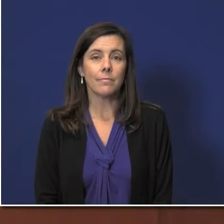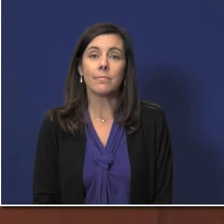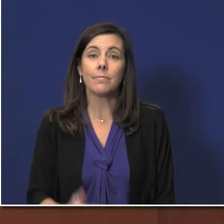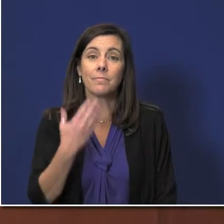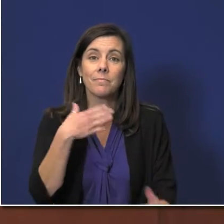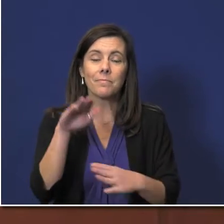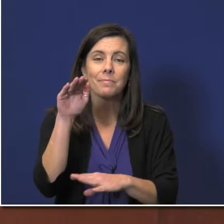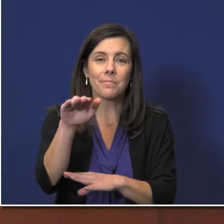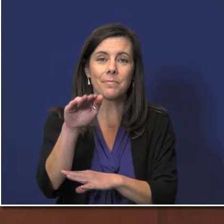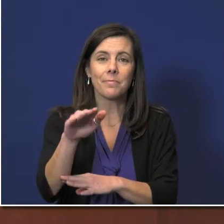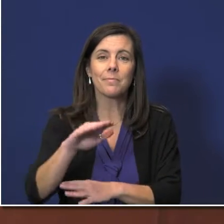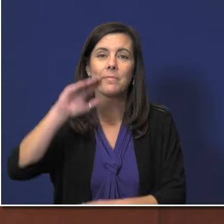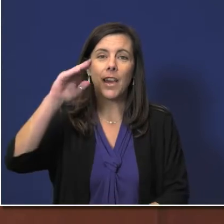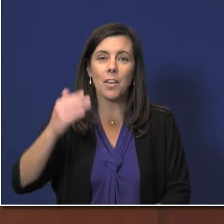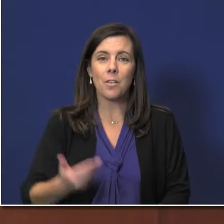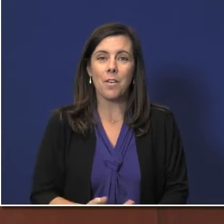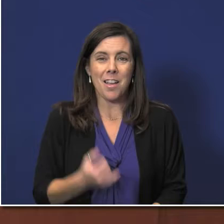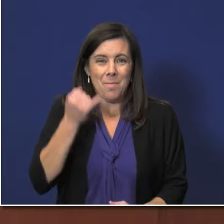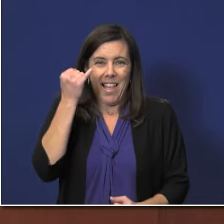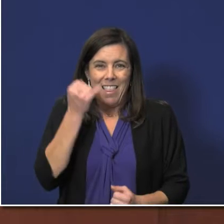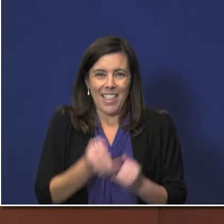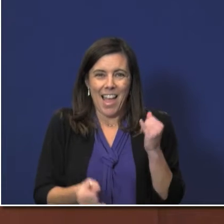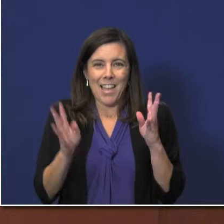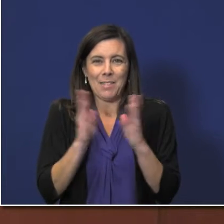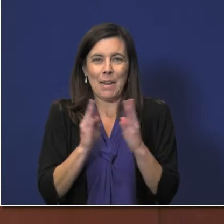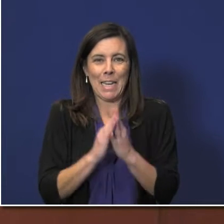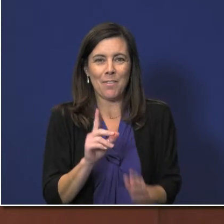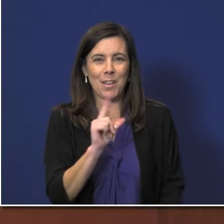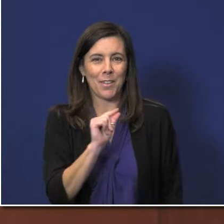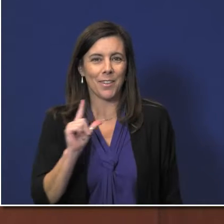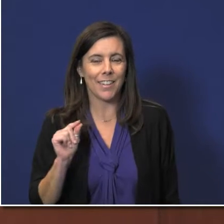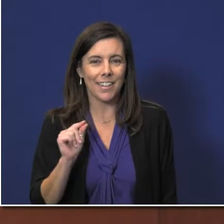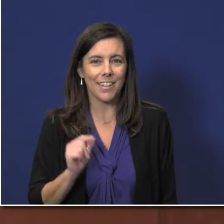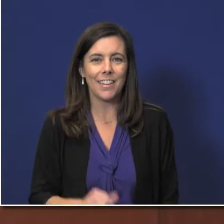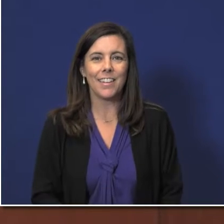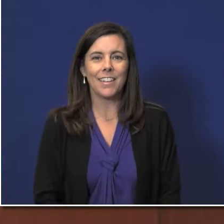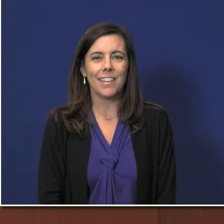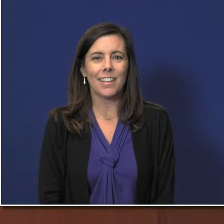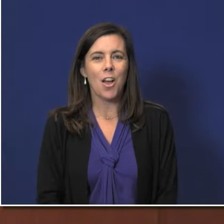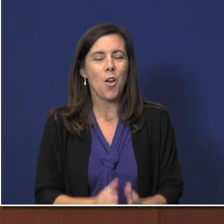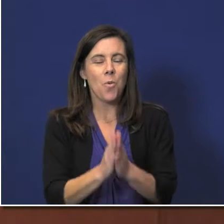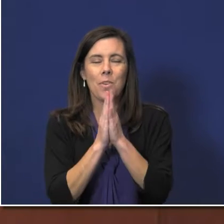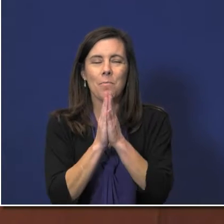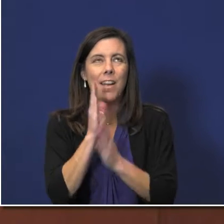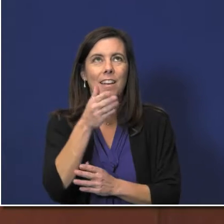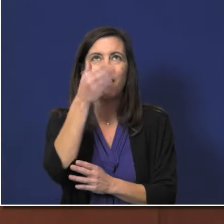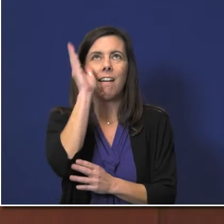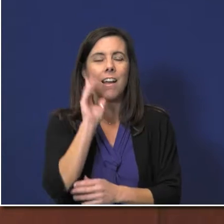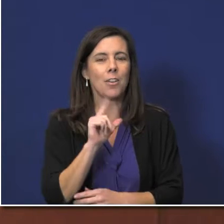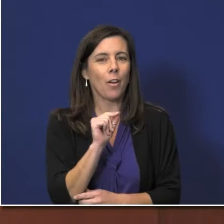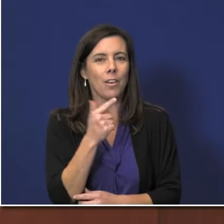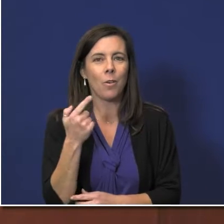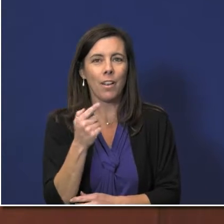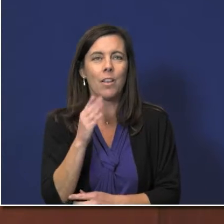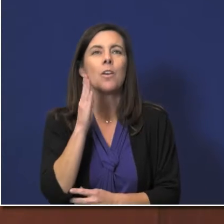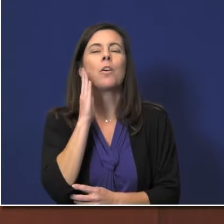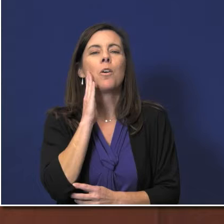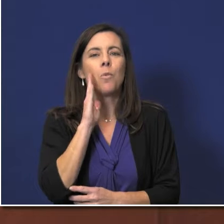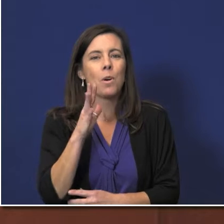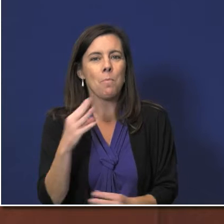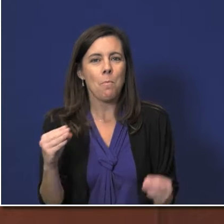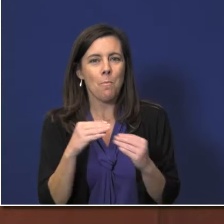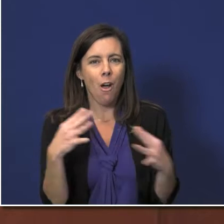Good evening. Welcome to the last meeting of 2020. We pray to God 2021 is going to be a healthier